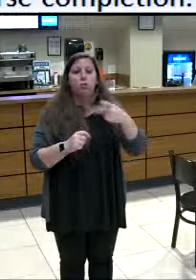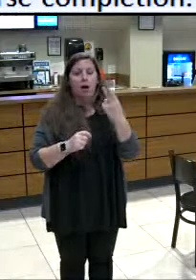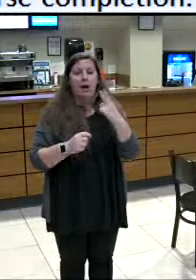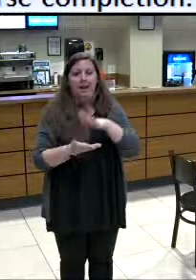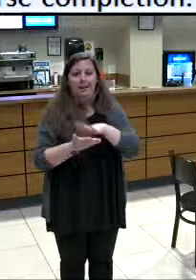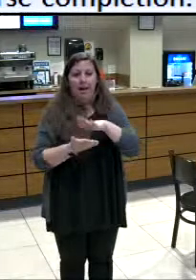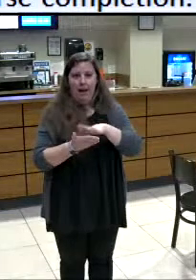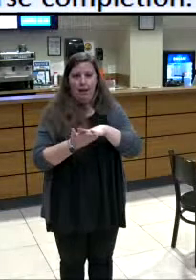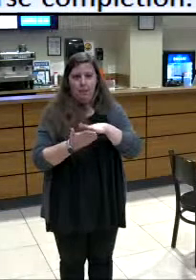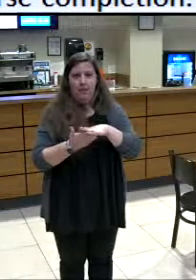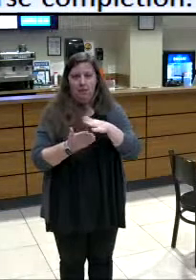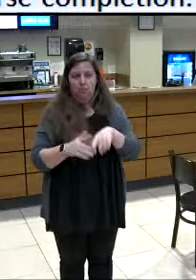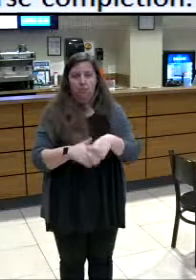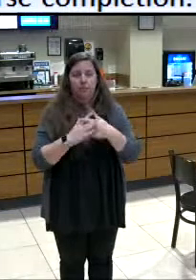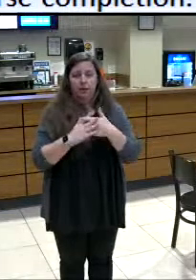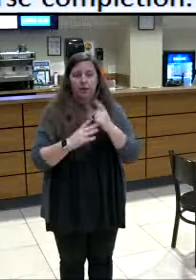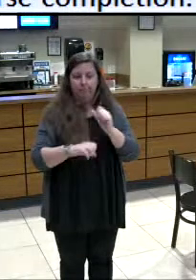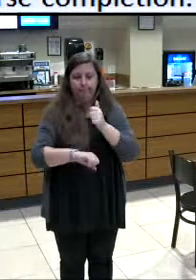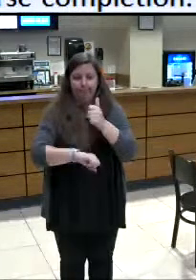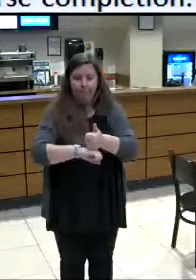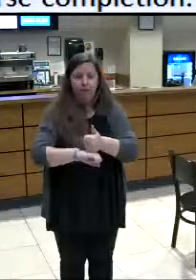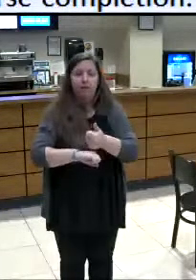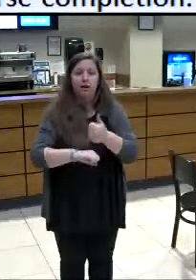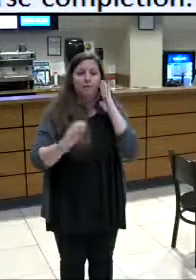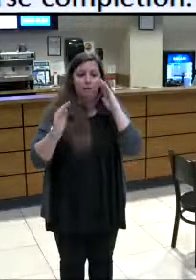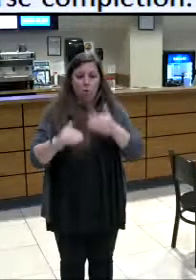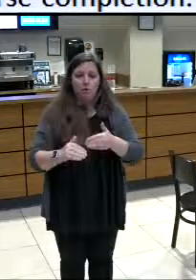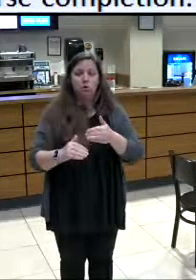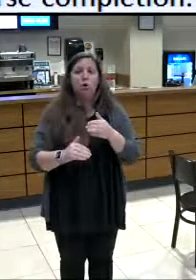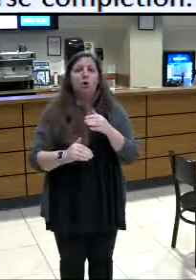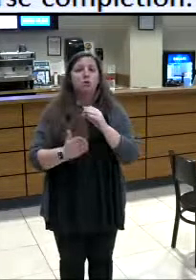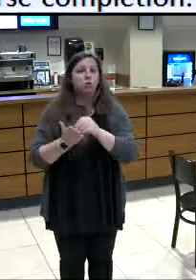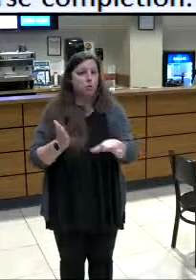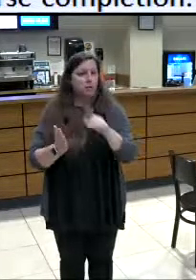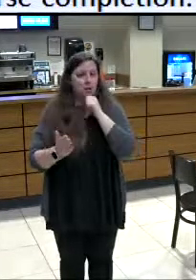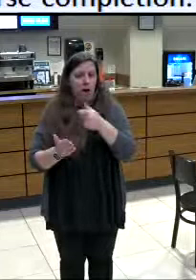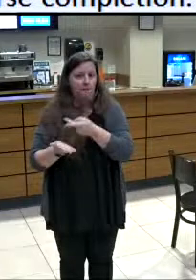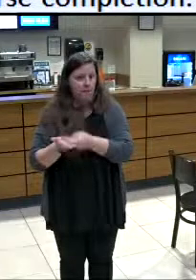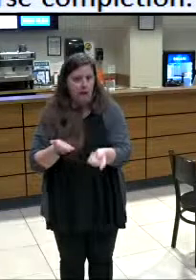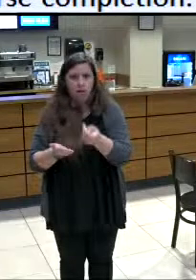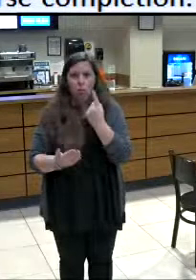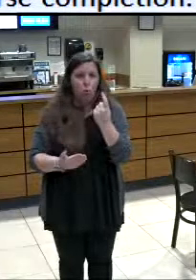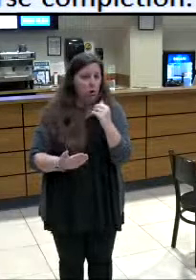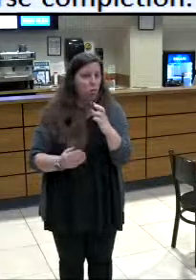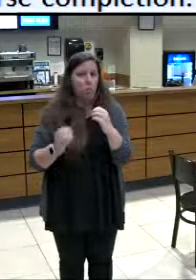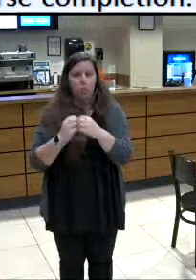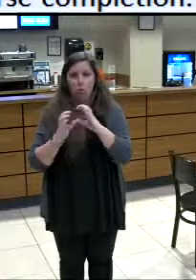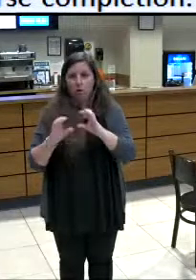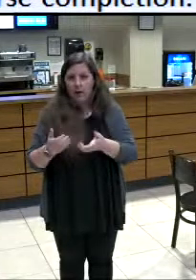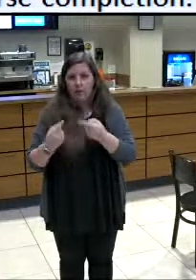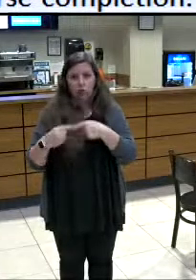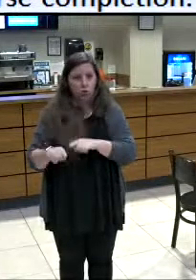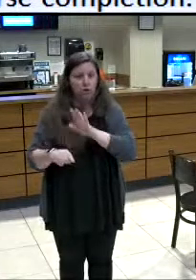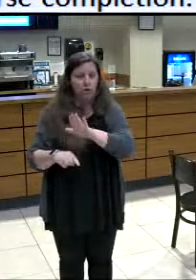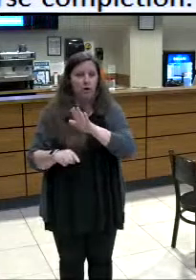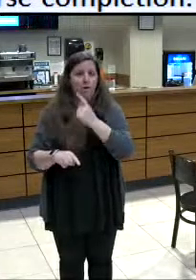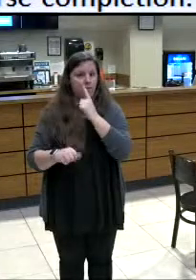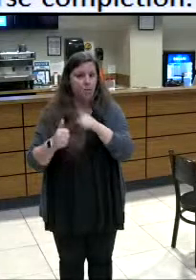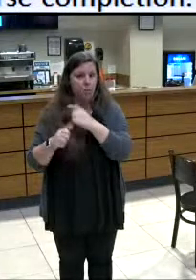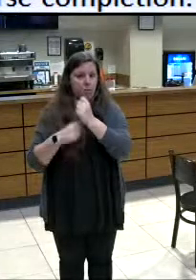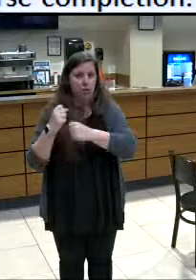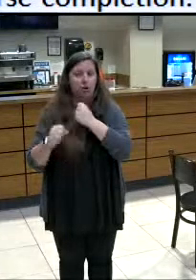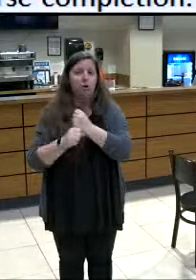really focused on students not failing 1 or more courses during their freshman year, and then increasing the GPA of our